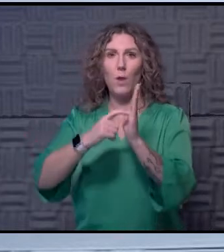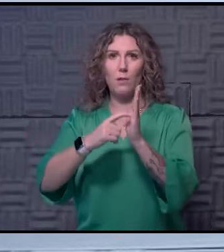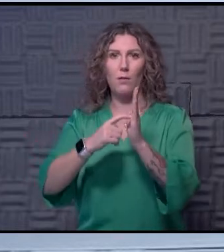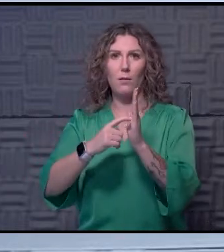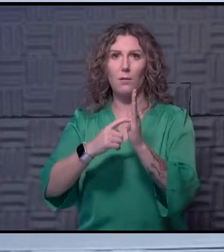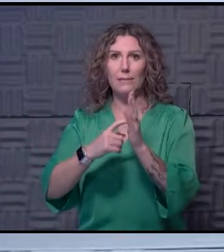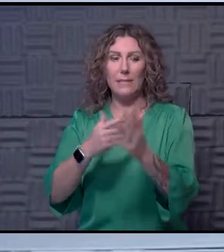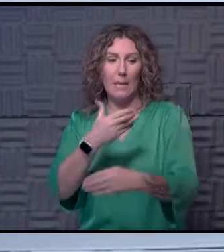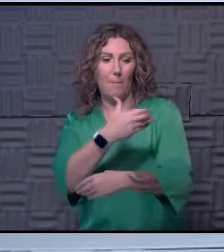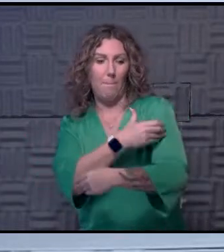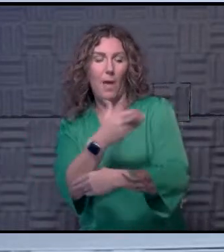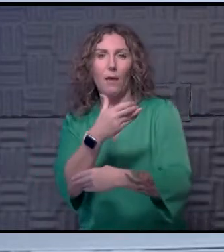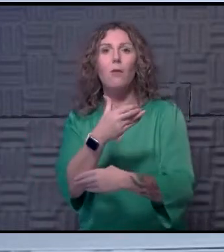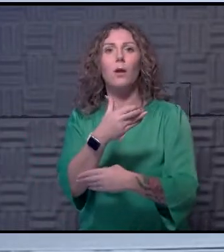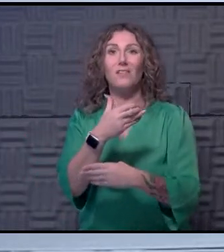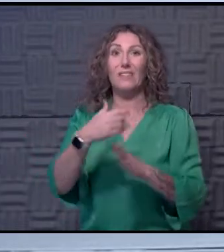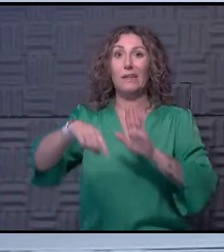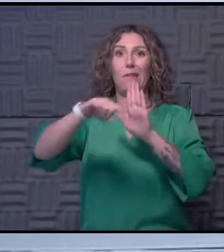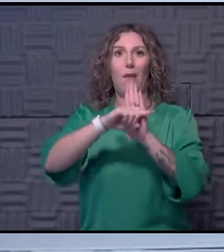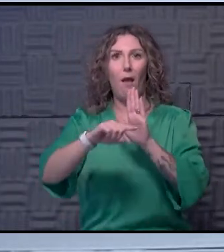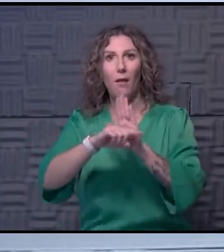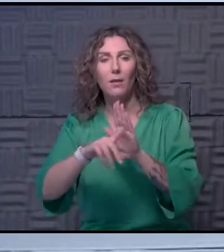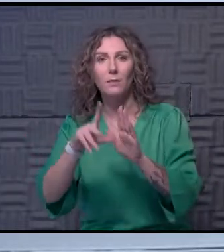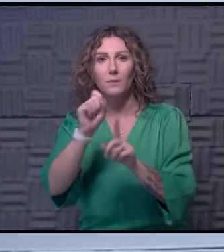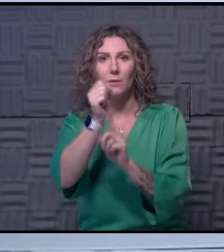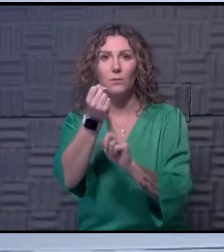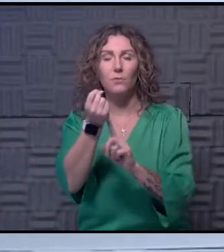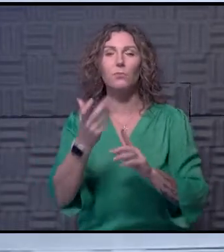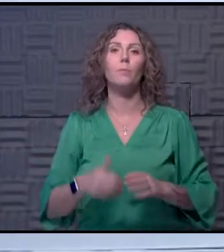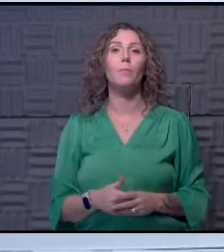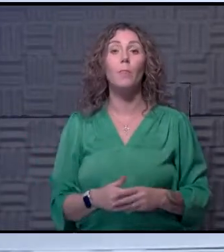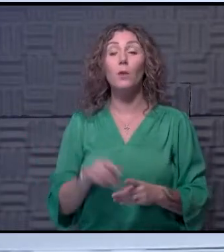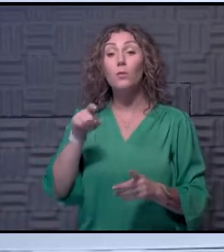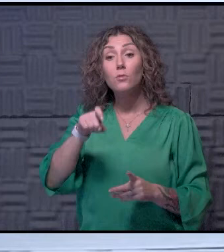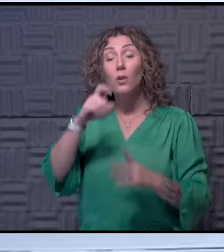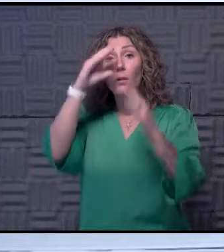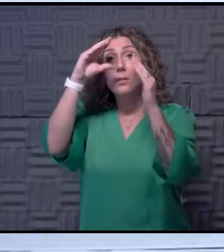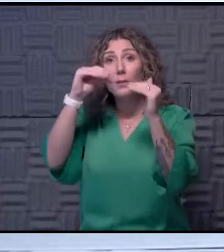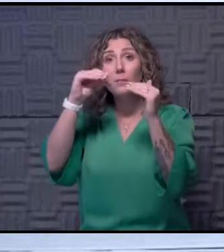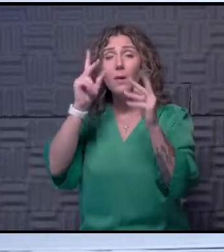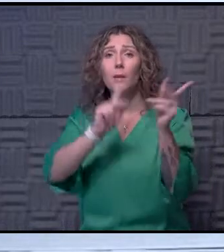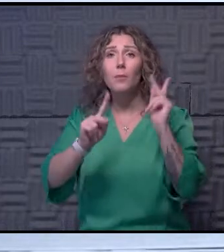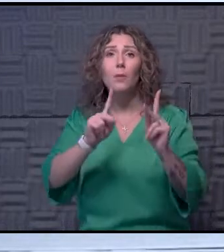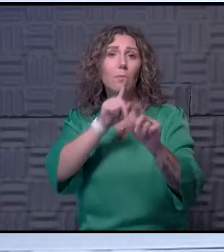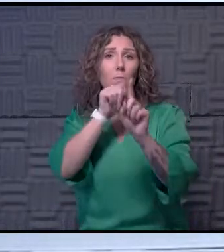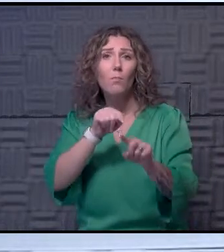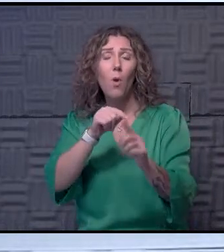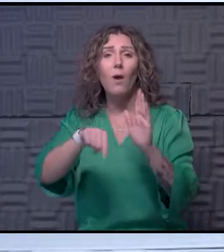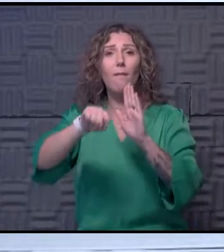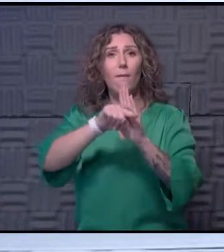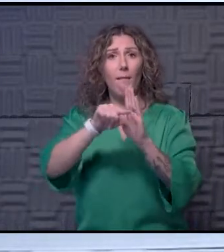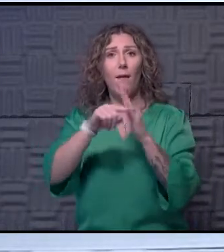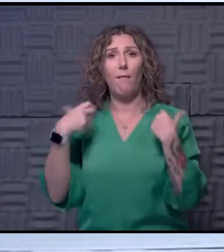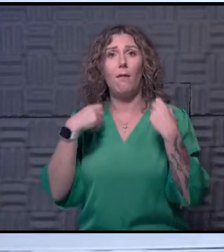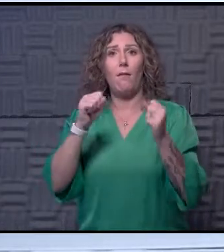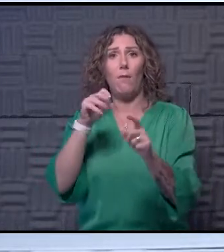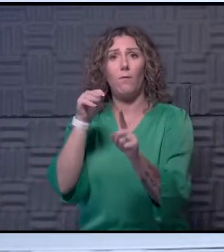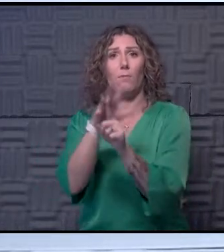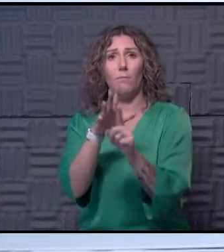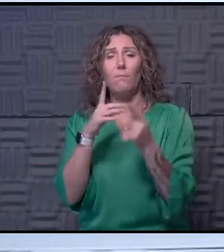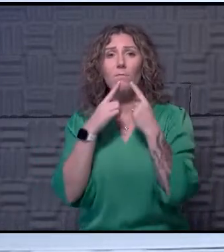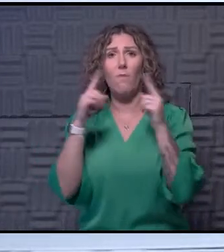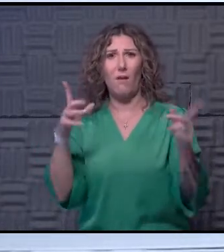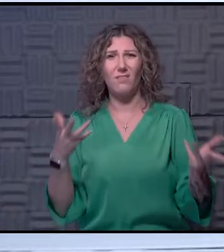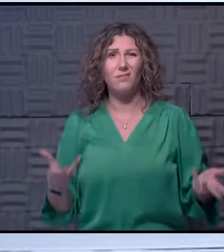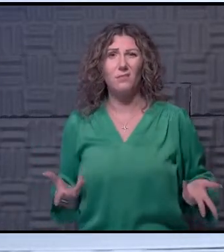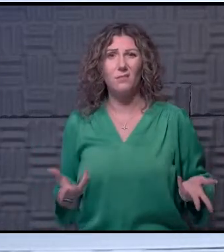of a negative anecdote. So we should expect that some people will report negative health effects. We should